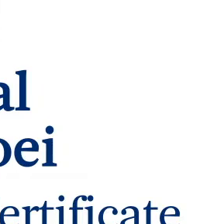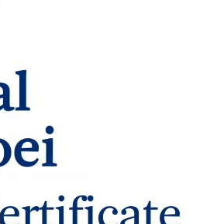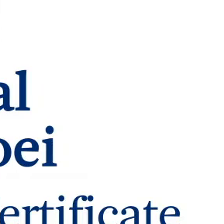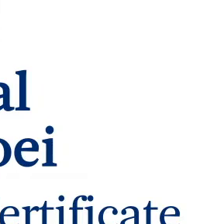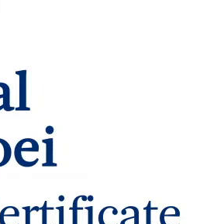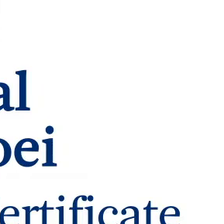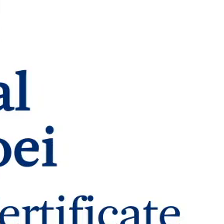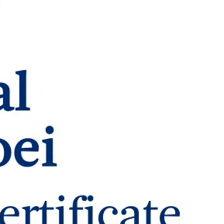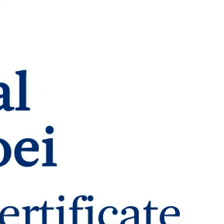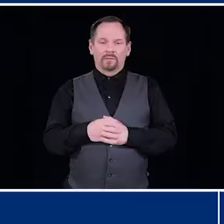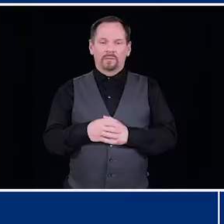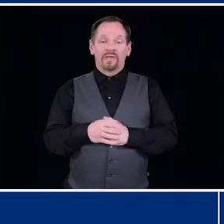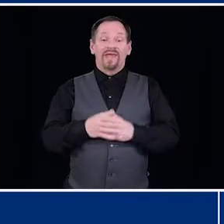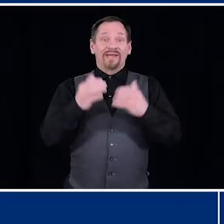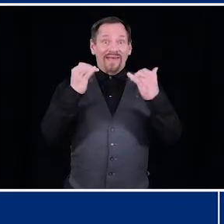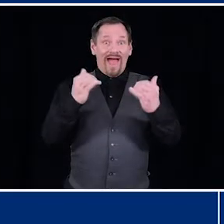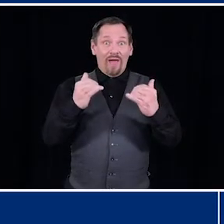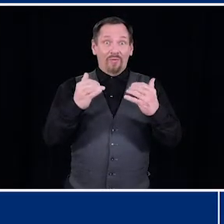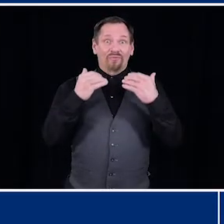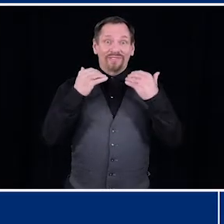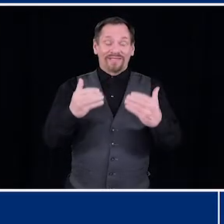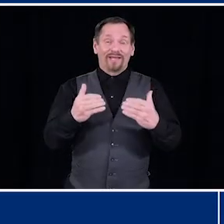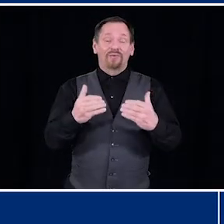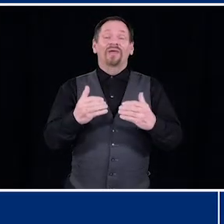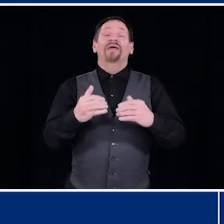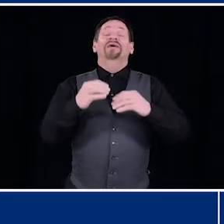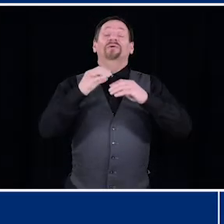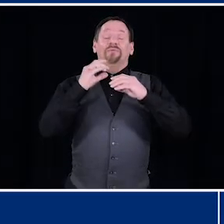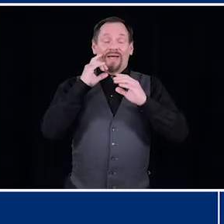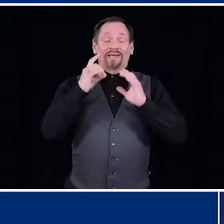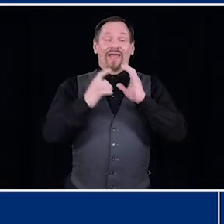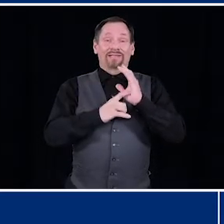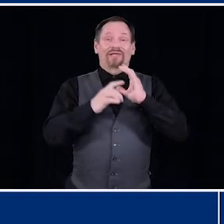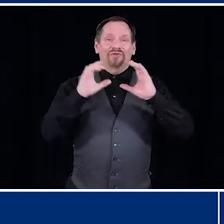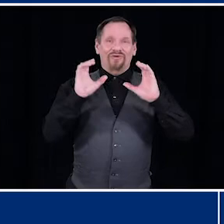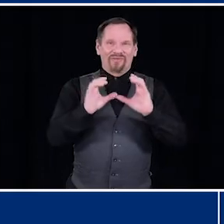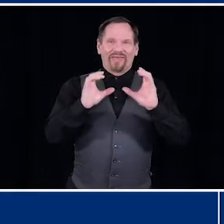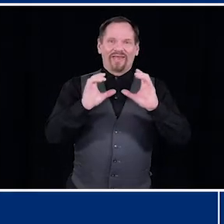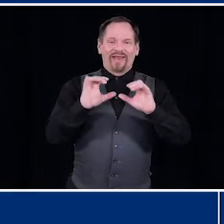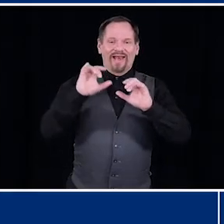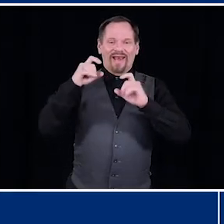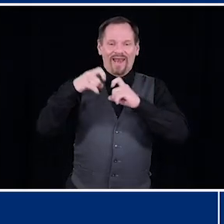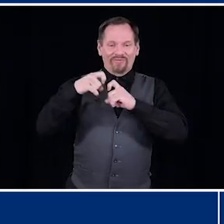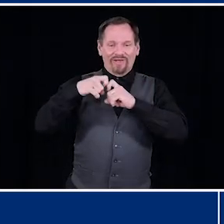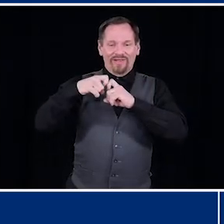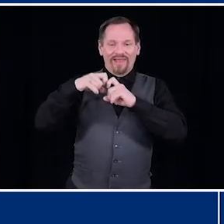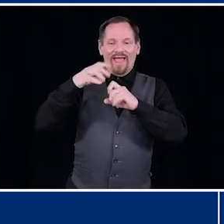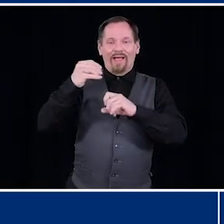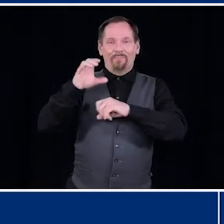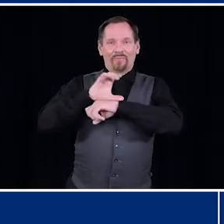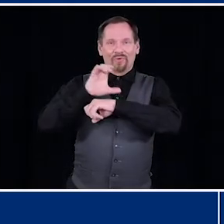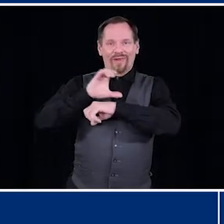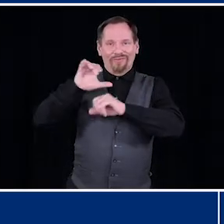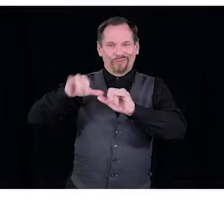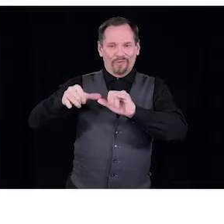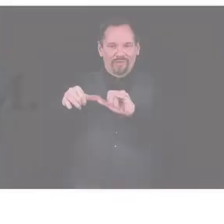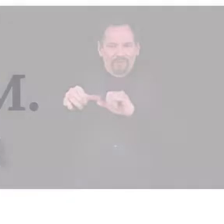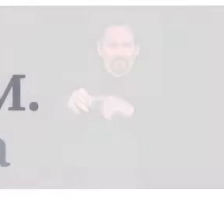Al-Mazroi. Now we will proceed with the recognizing of the certificates in electrical and computer